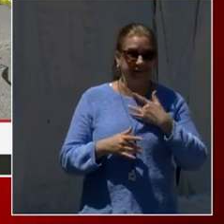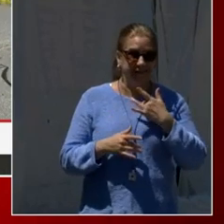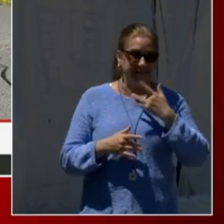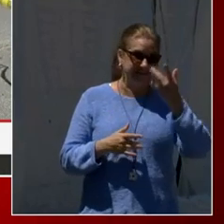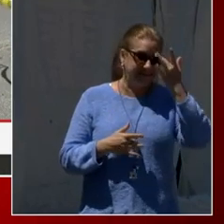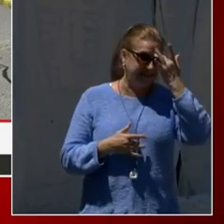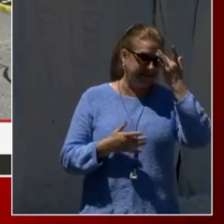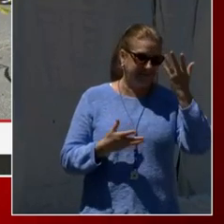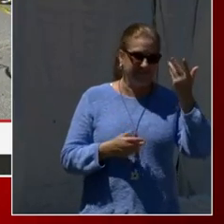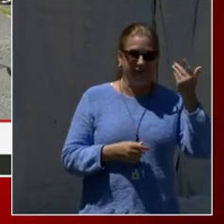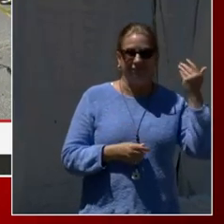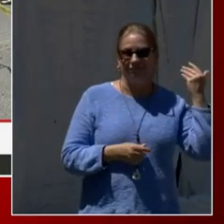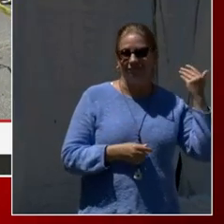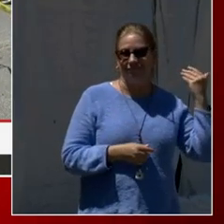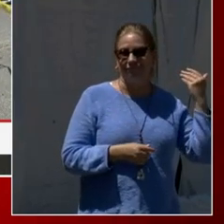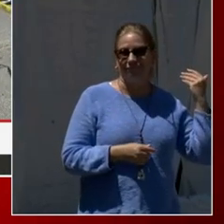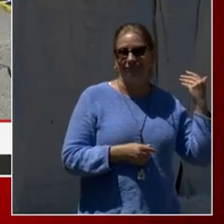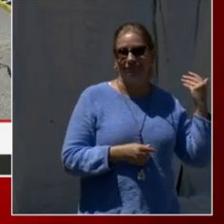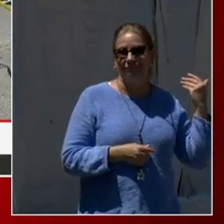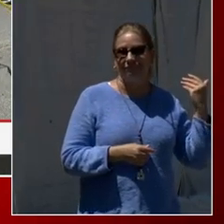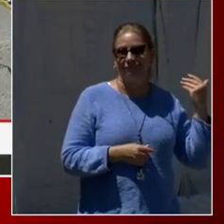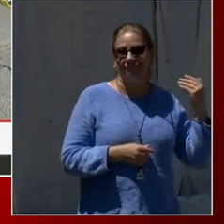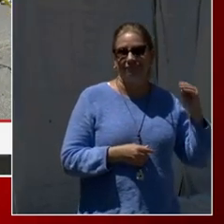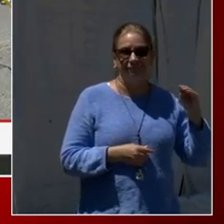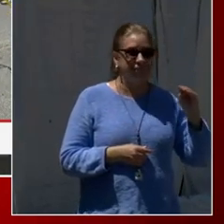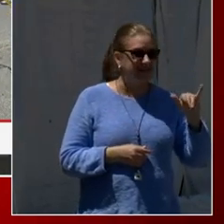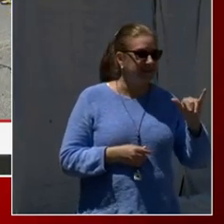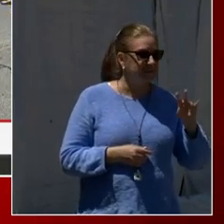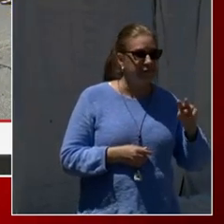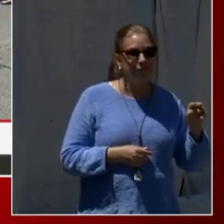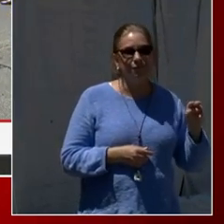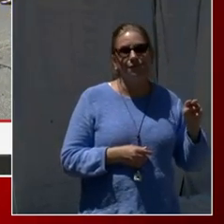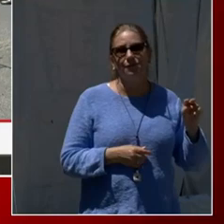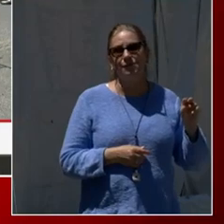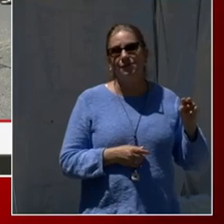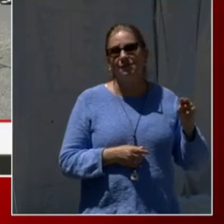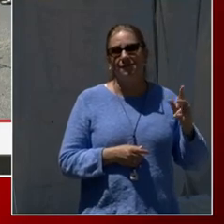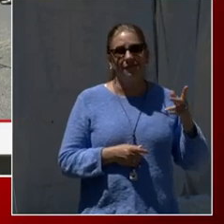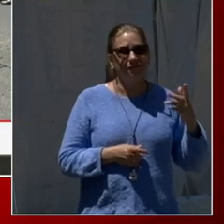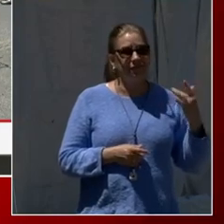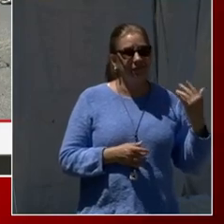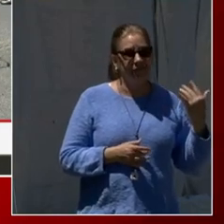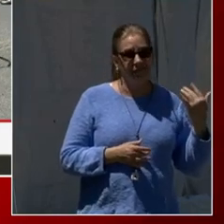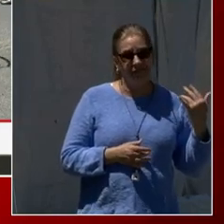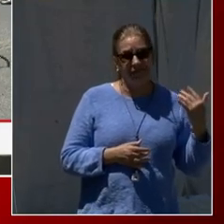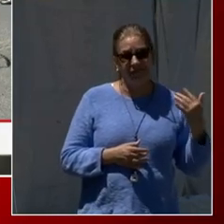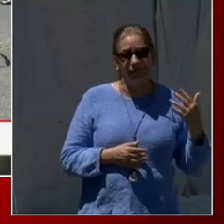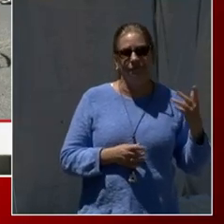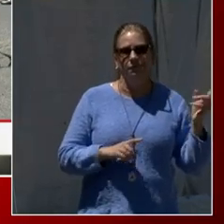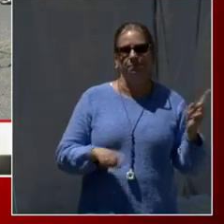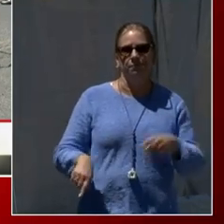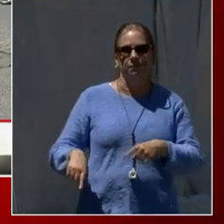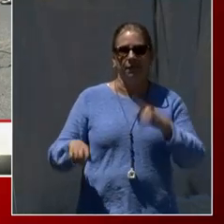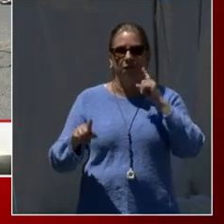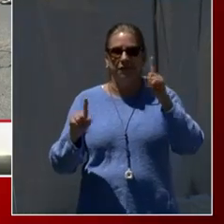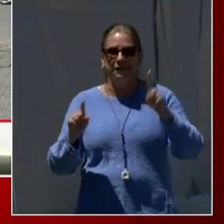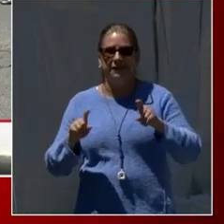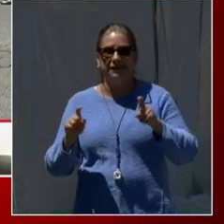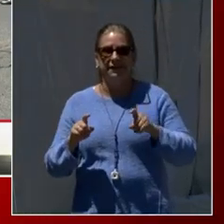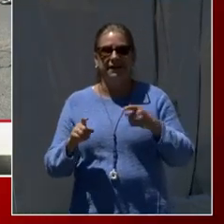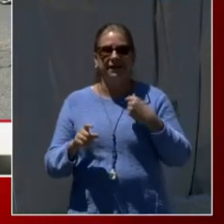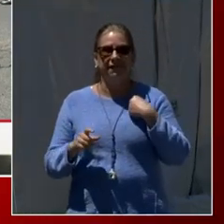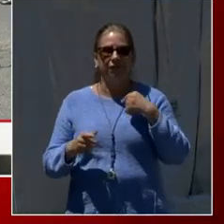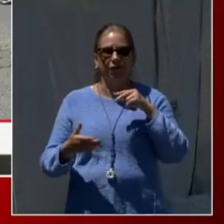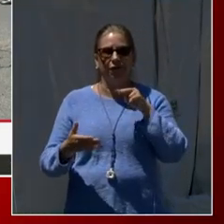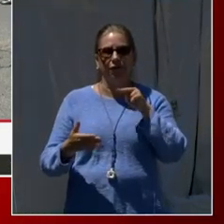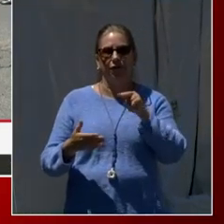day that aligns with May 29th. Does that make sense? Sort of. If you look at the graph that's